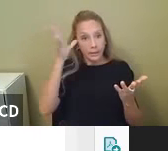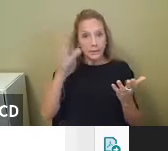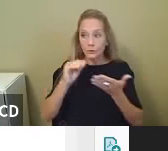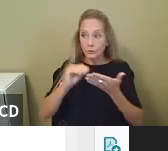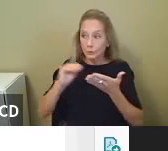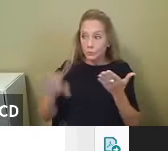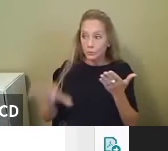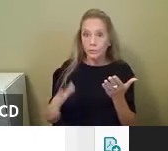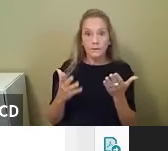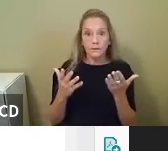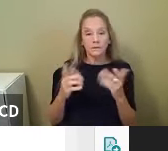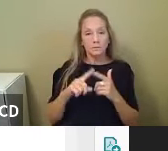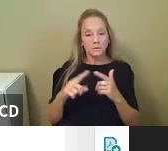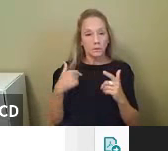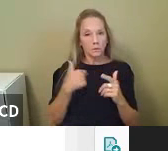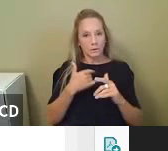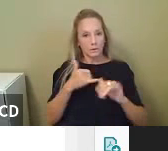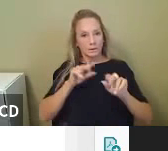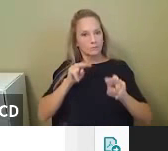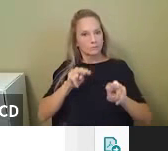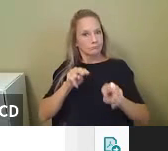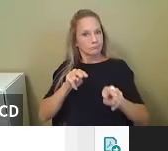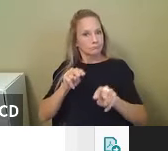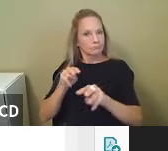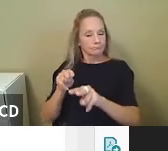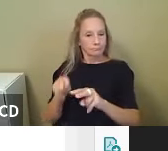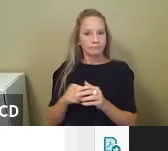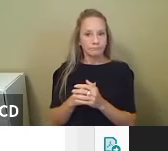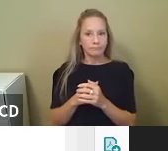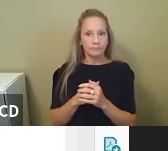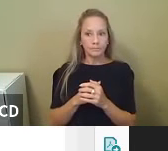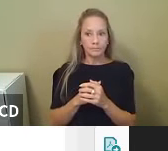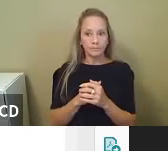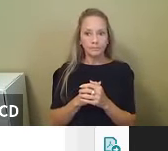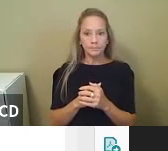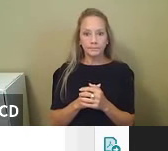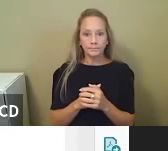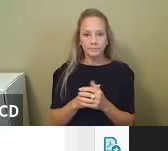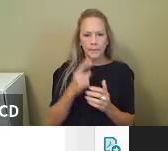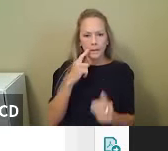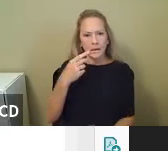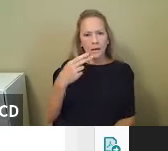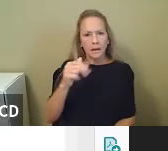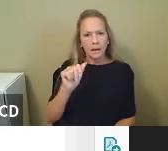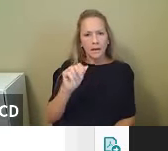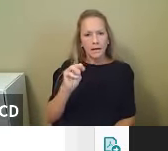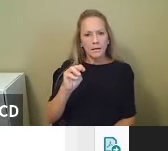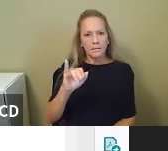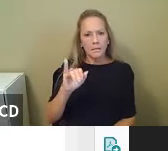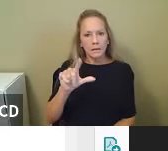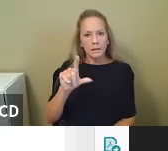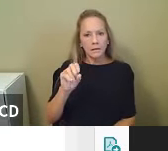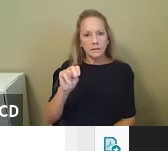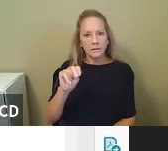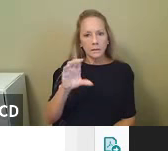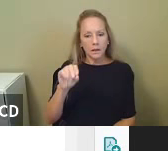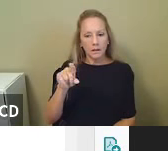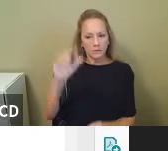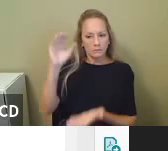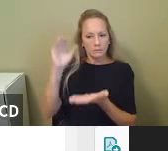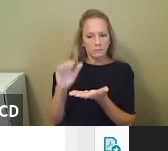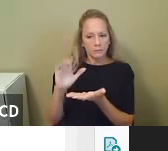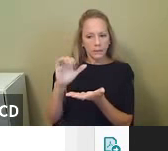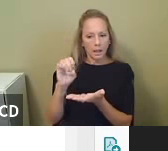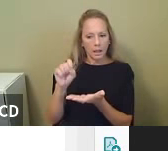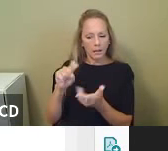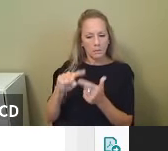it is something that we continue to watch. But I looked at, I think, Hamilton County, and they didn't have as many cases as y'all do, but